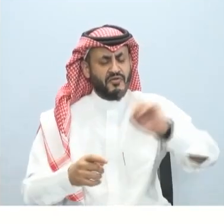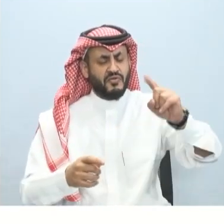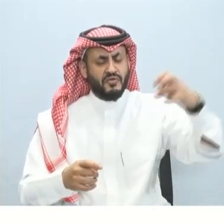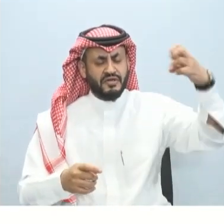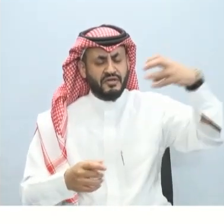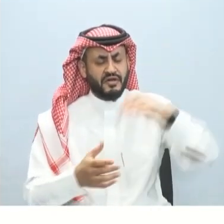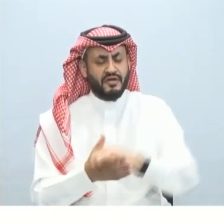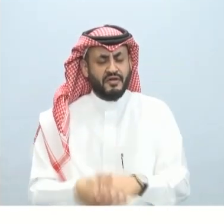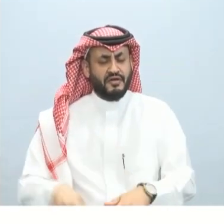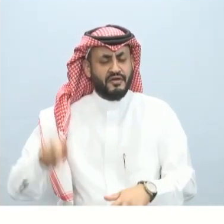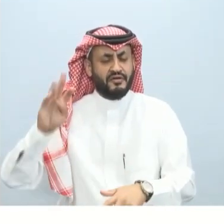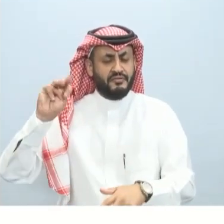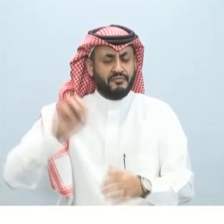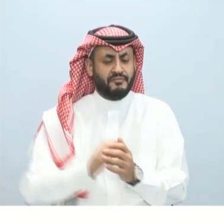kilometers.